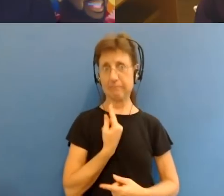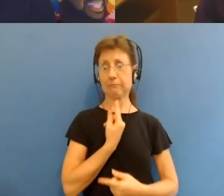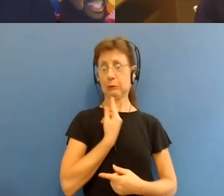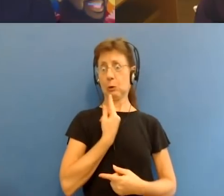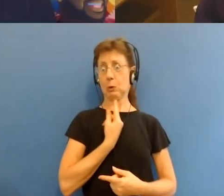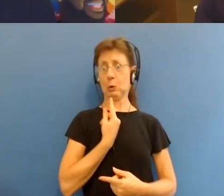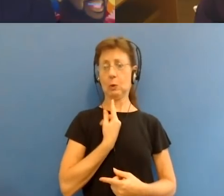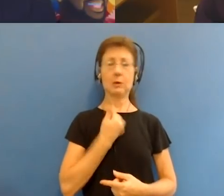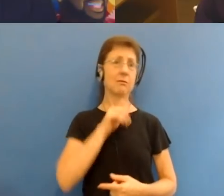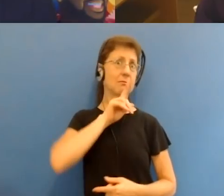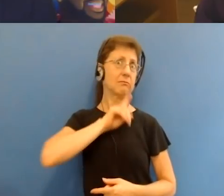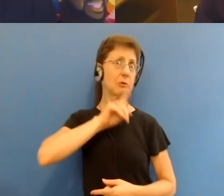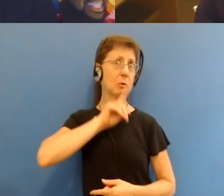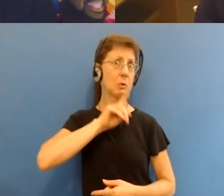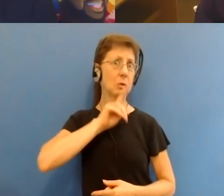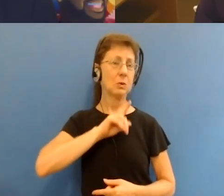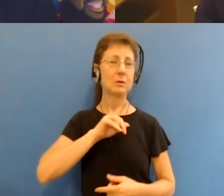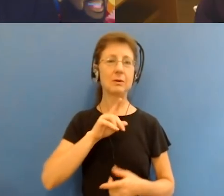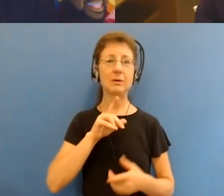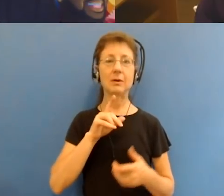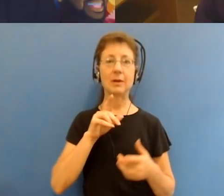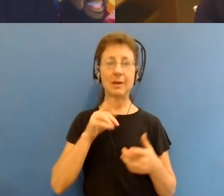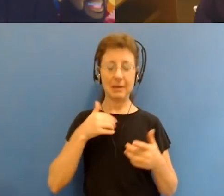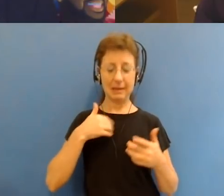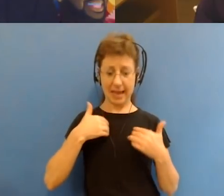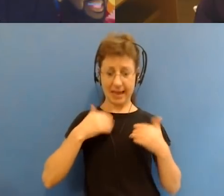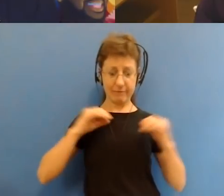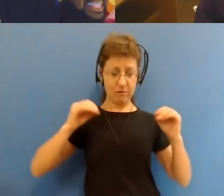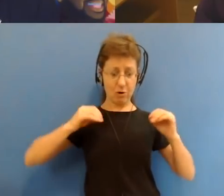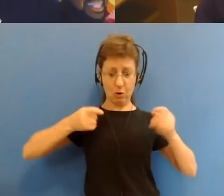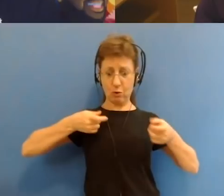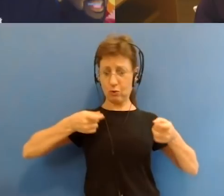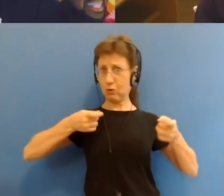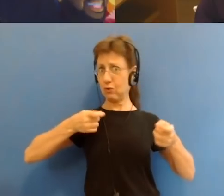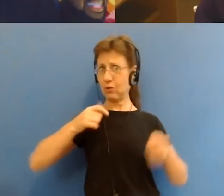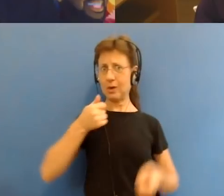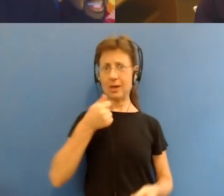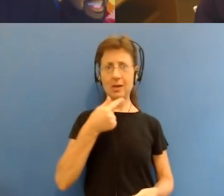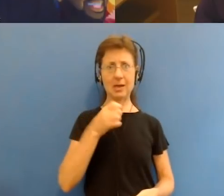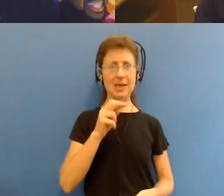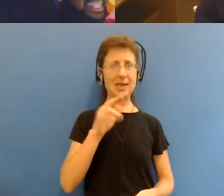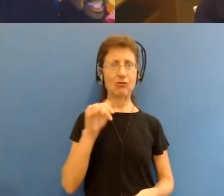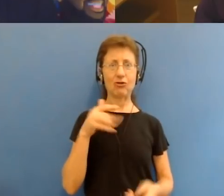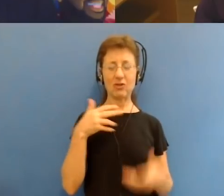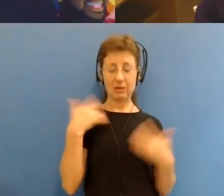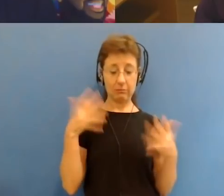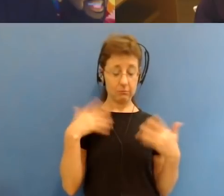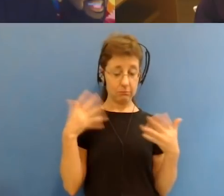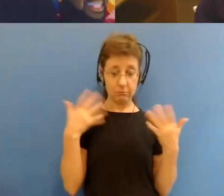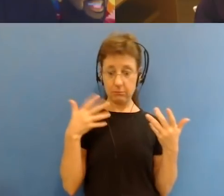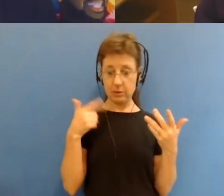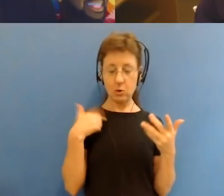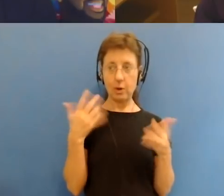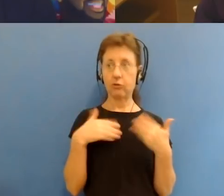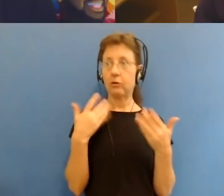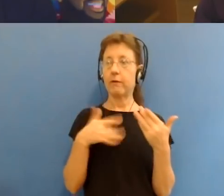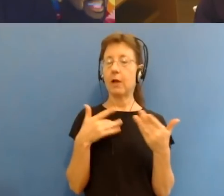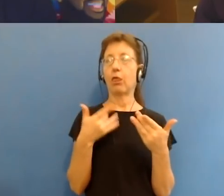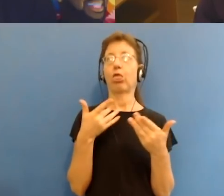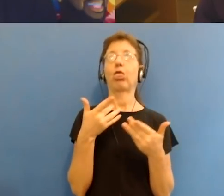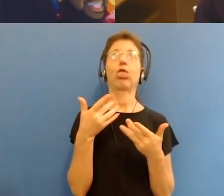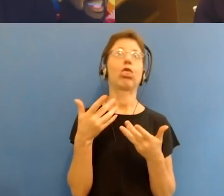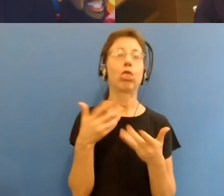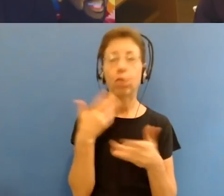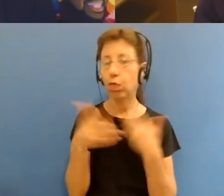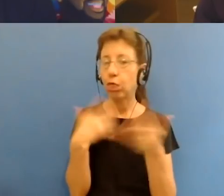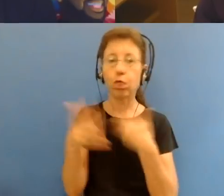know, and I have no agency in this. And so I'm propelled into this kind of compulsory relationship with this really